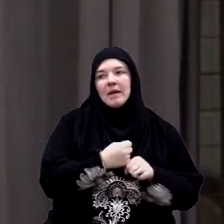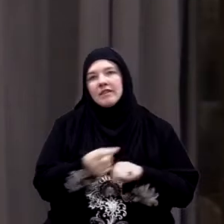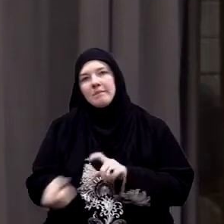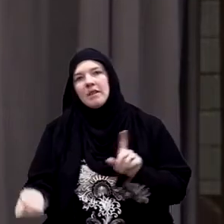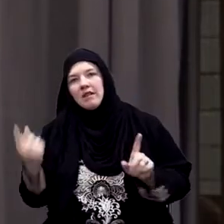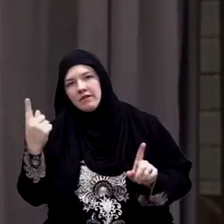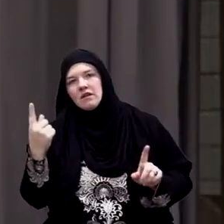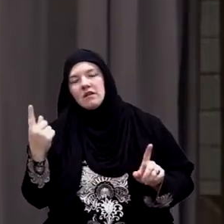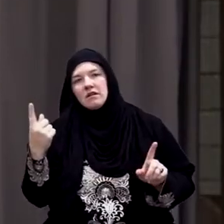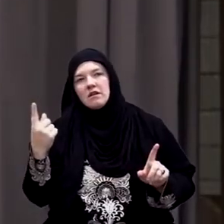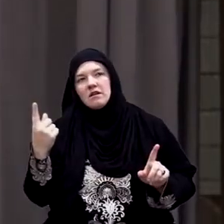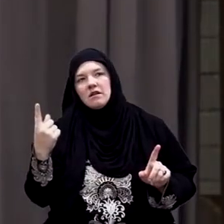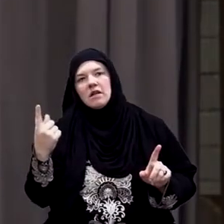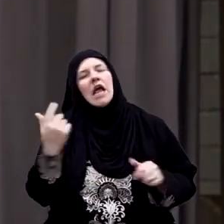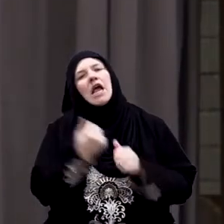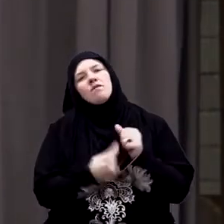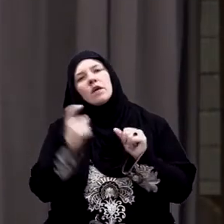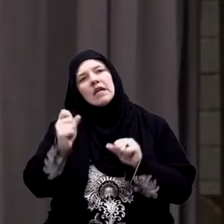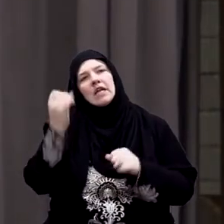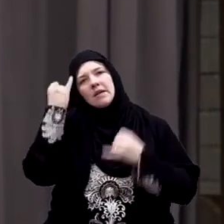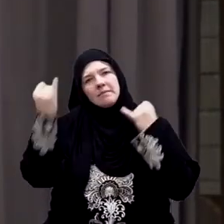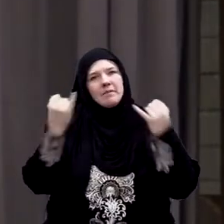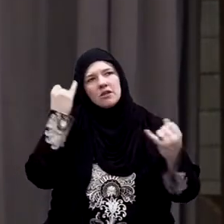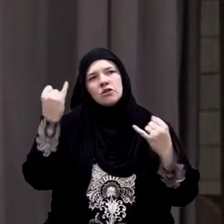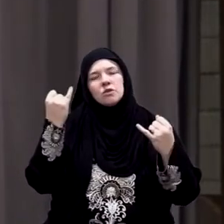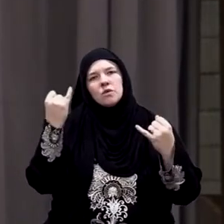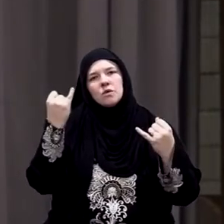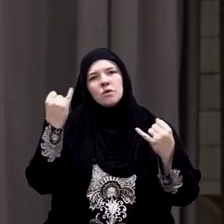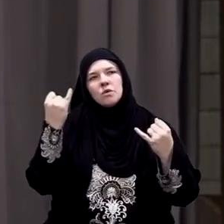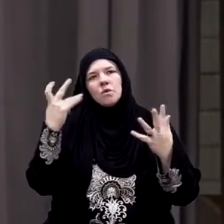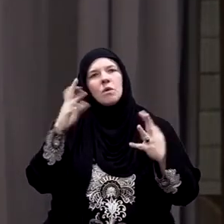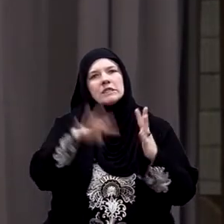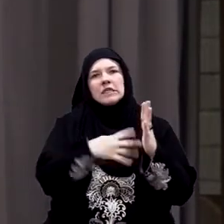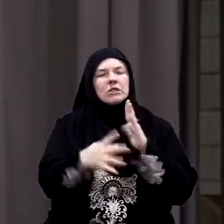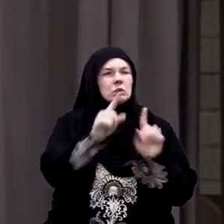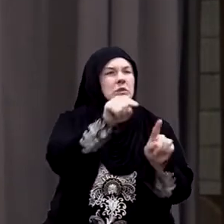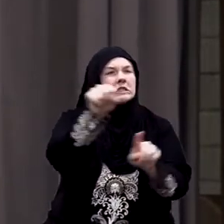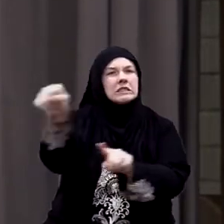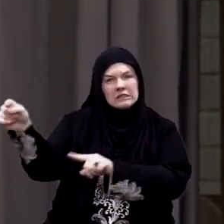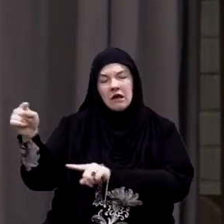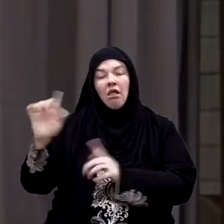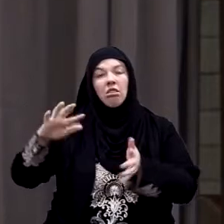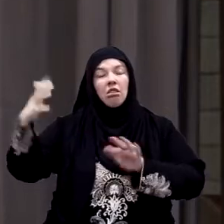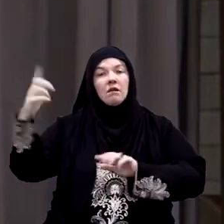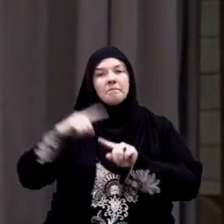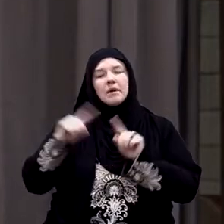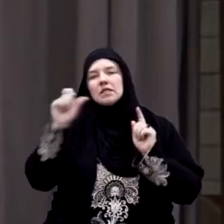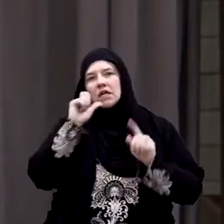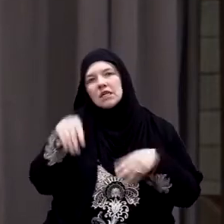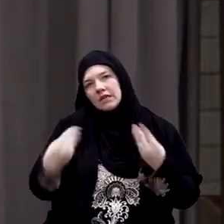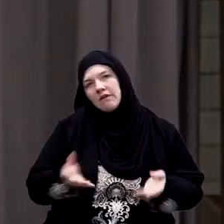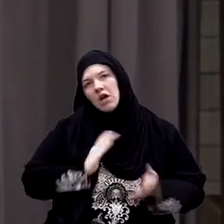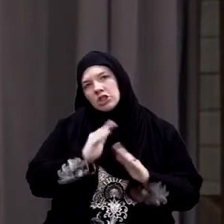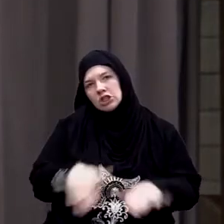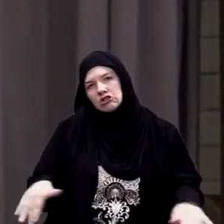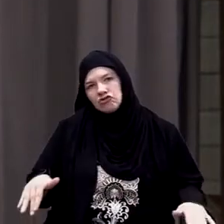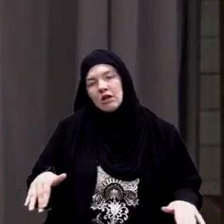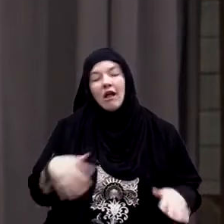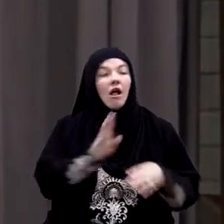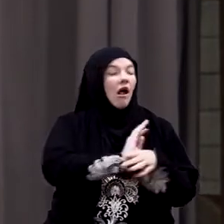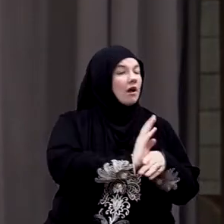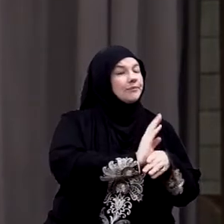11. And everybody can imagine what his or her schedule is like. But not giving our children